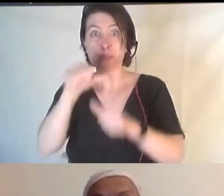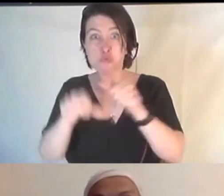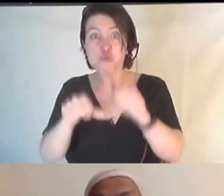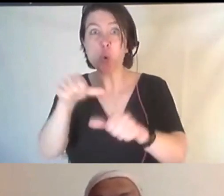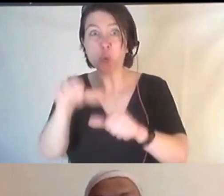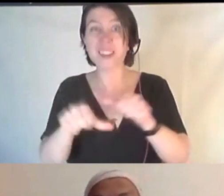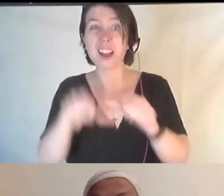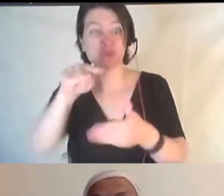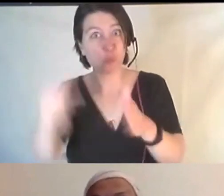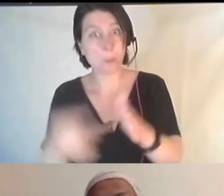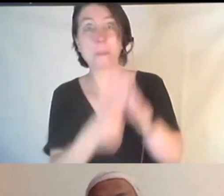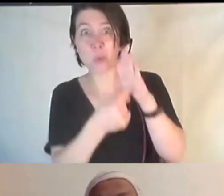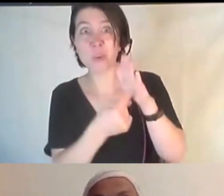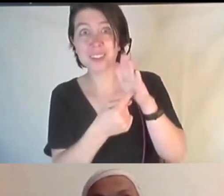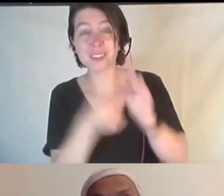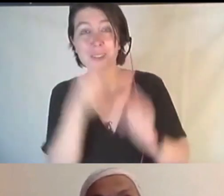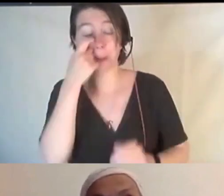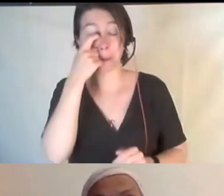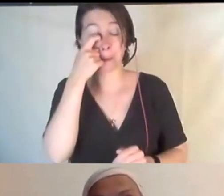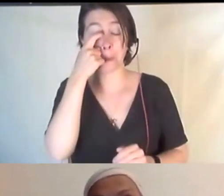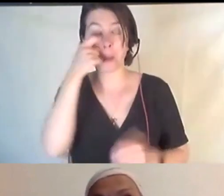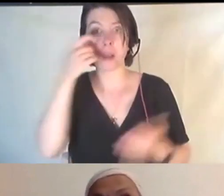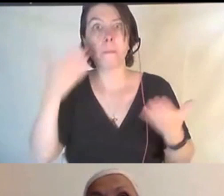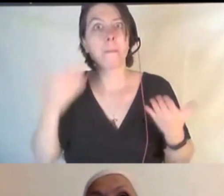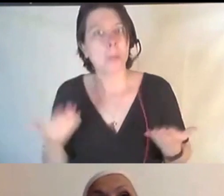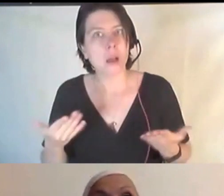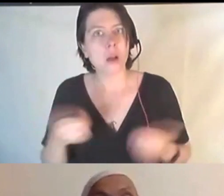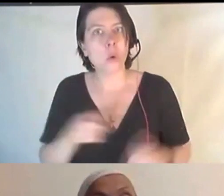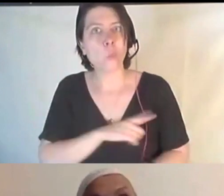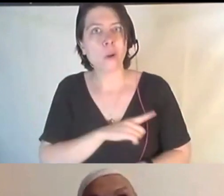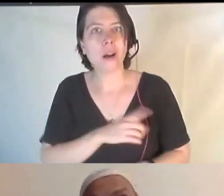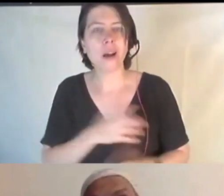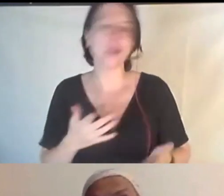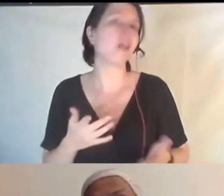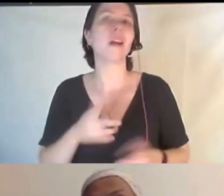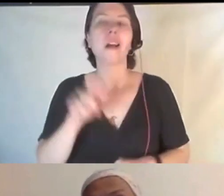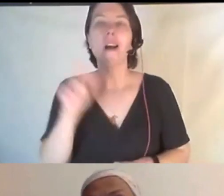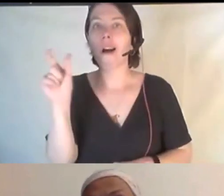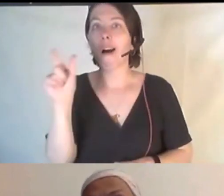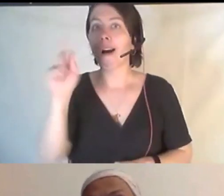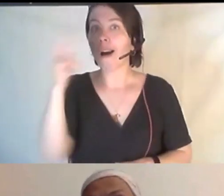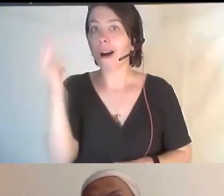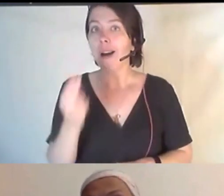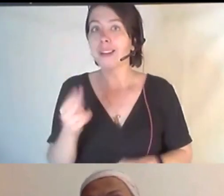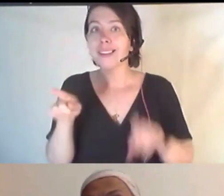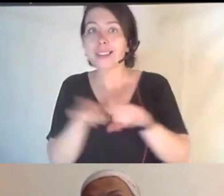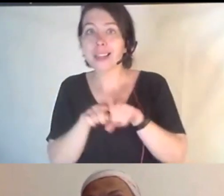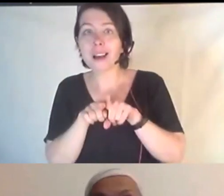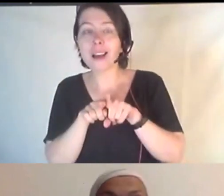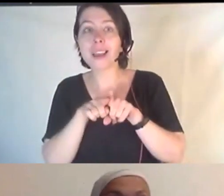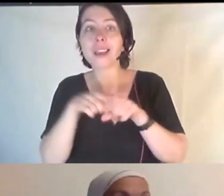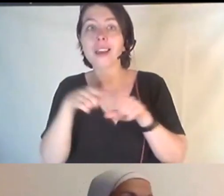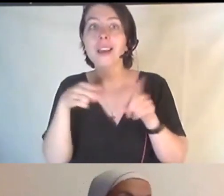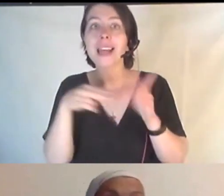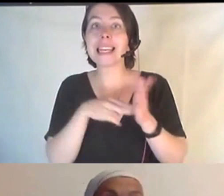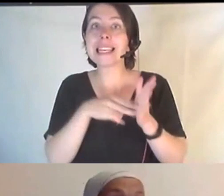is it for an artist like Naina, you know, historically people used to joke about her doing the turbine hall, and